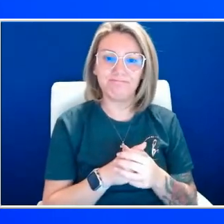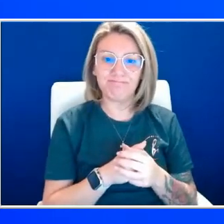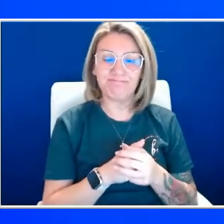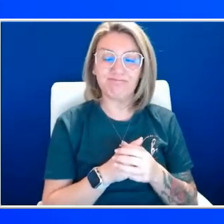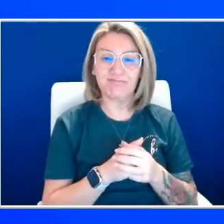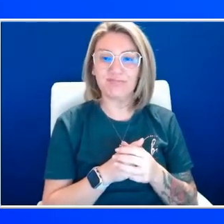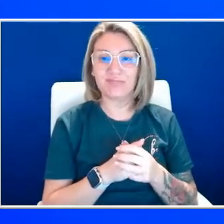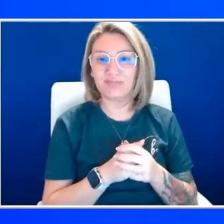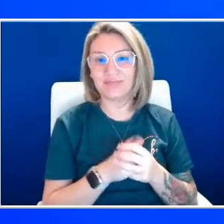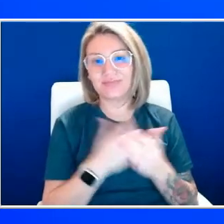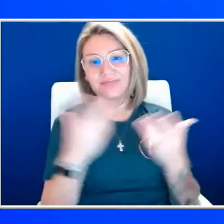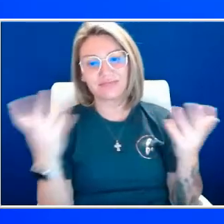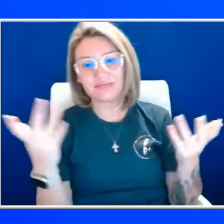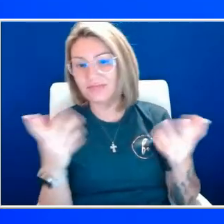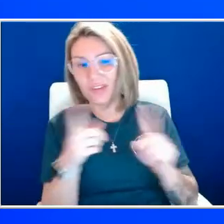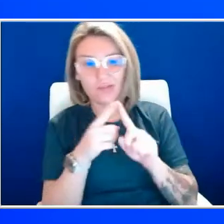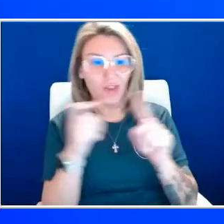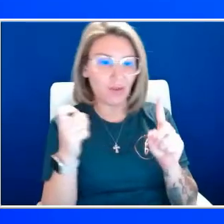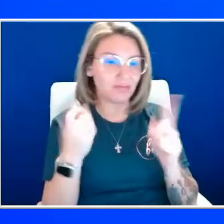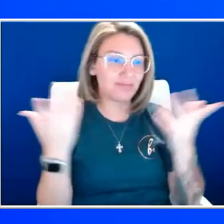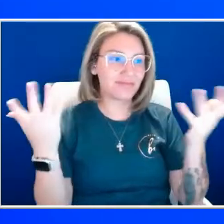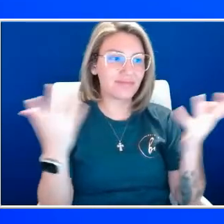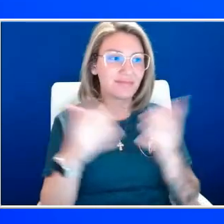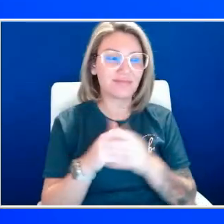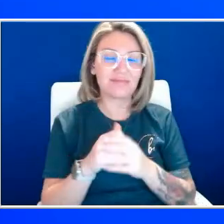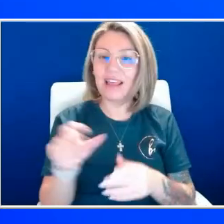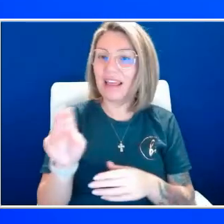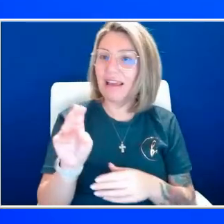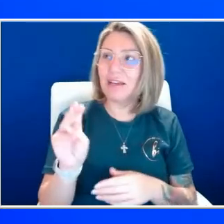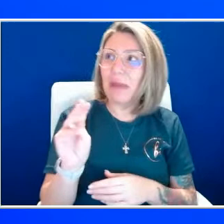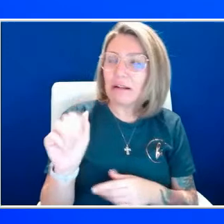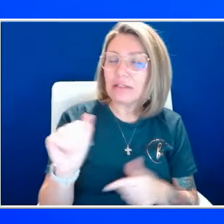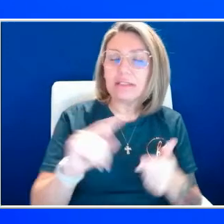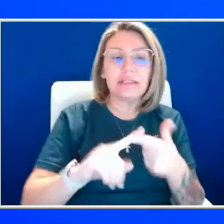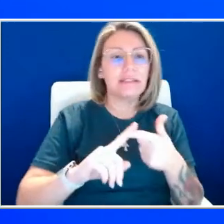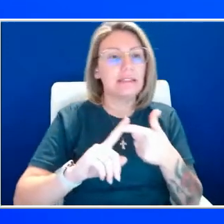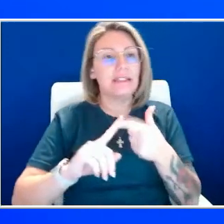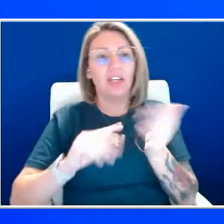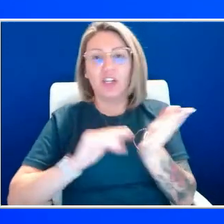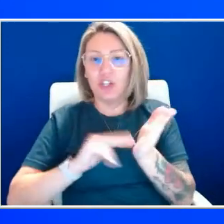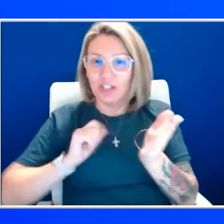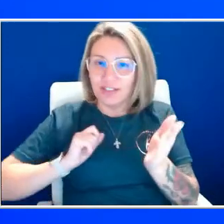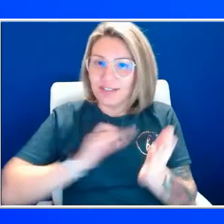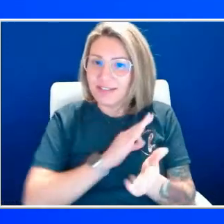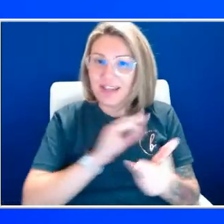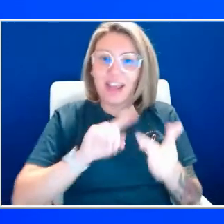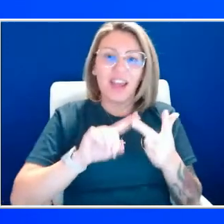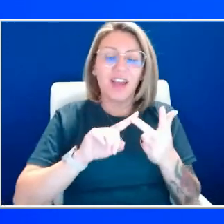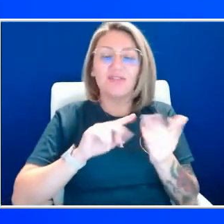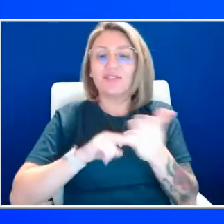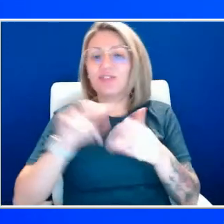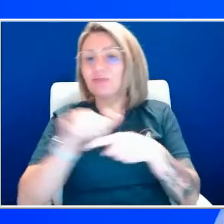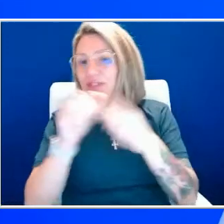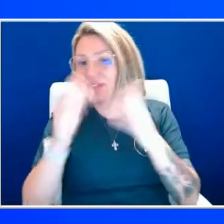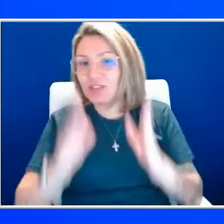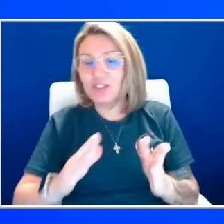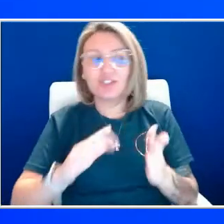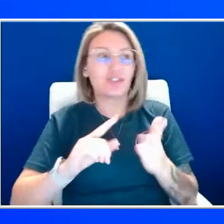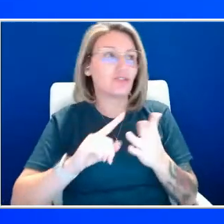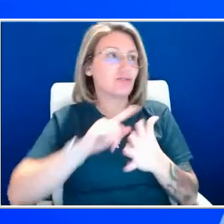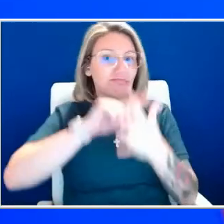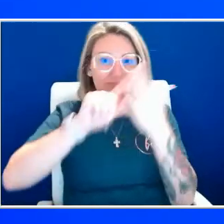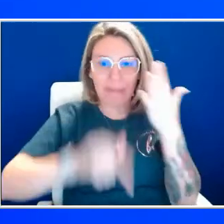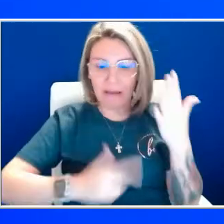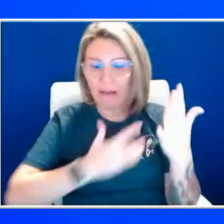From MAs to nursing staff to coordinators to nurse practitioners to cardiologists, surgeons, physical